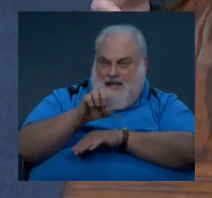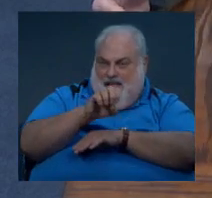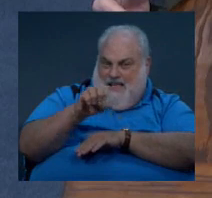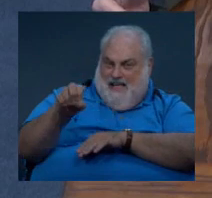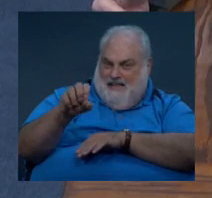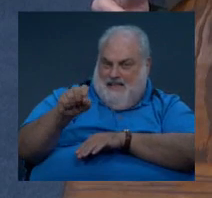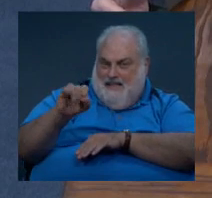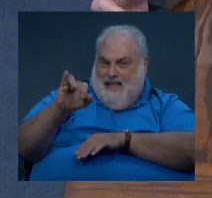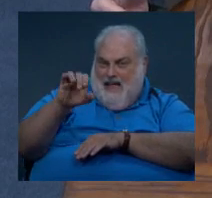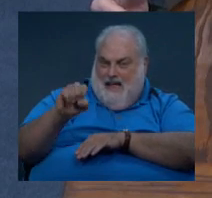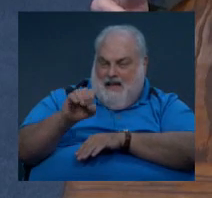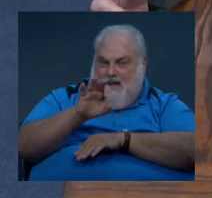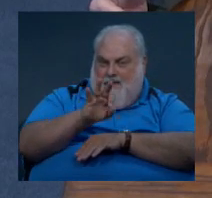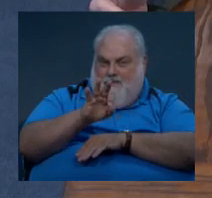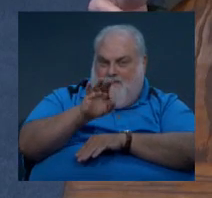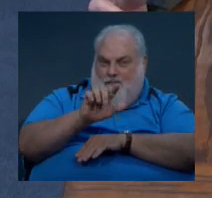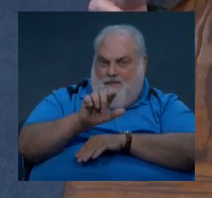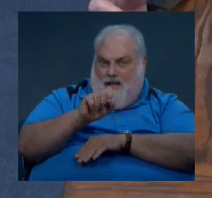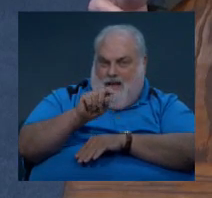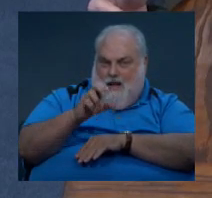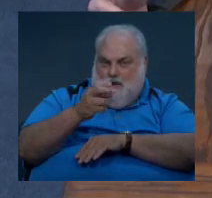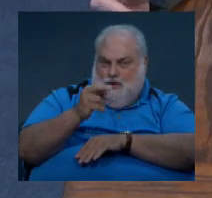east end of Fletcher's Hollow.